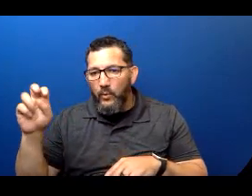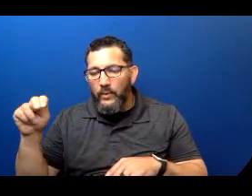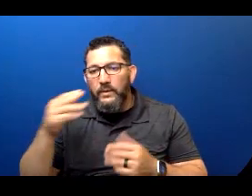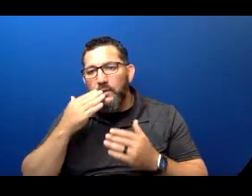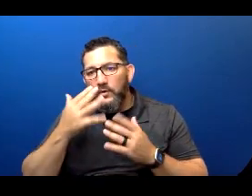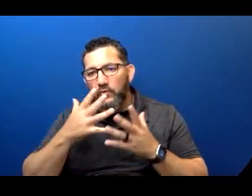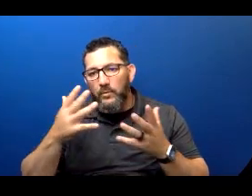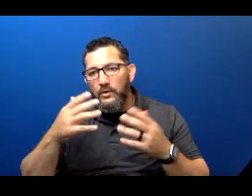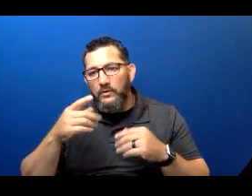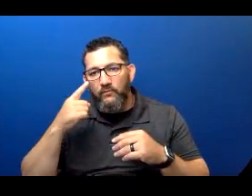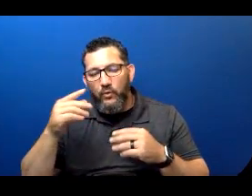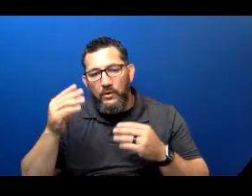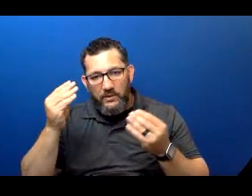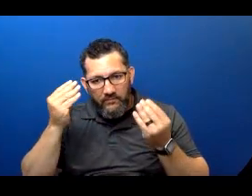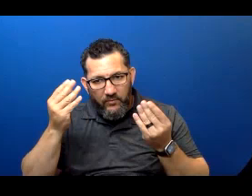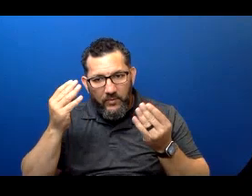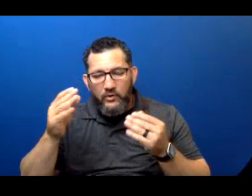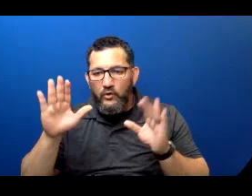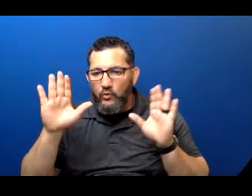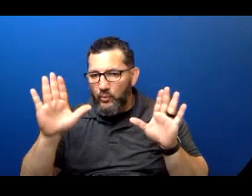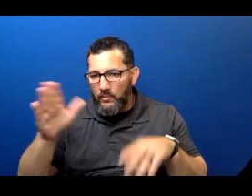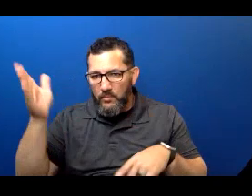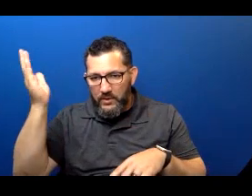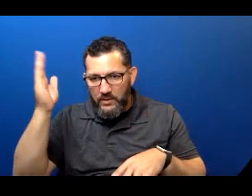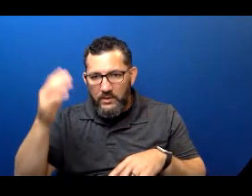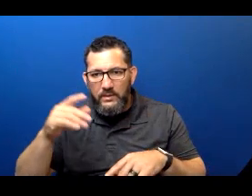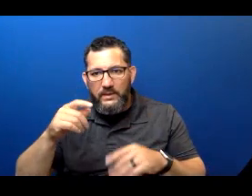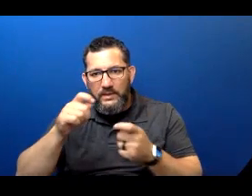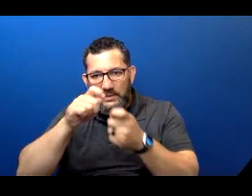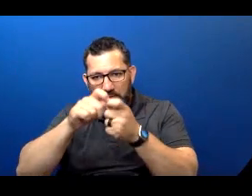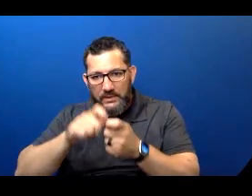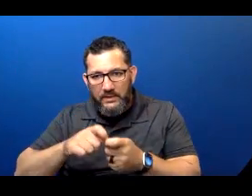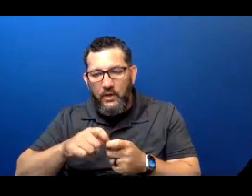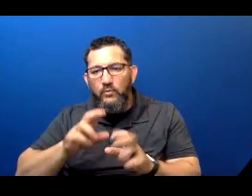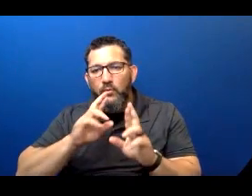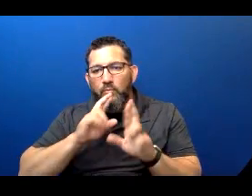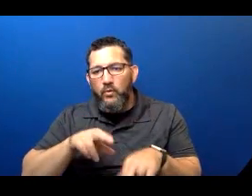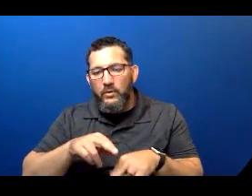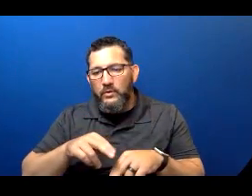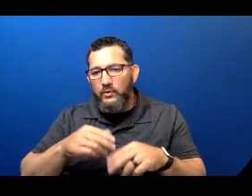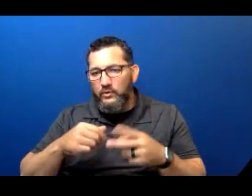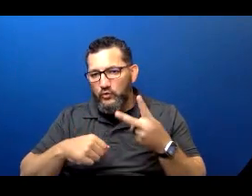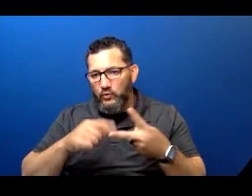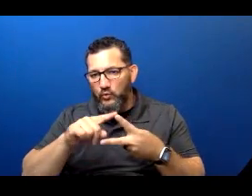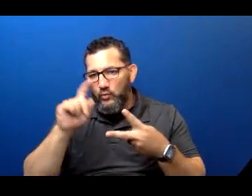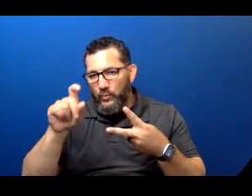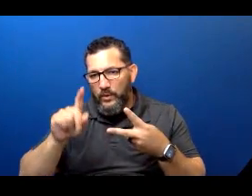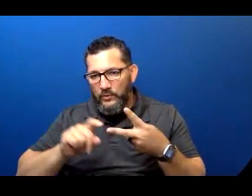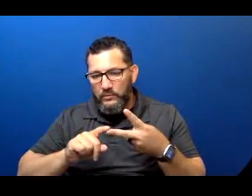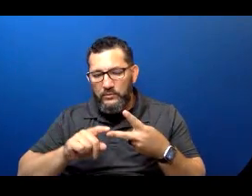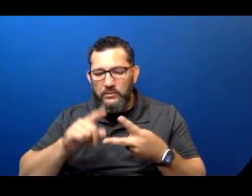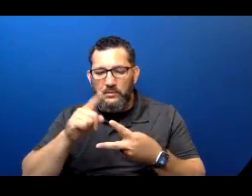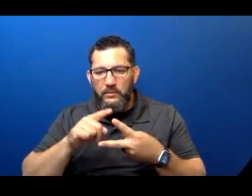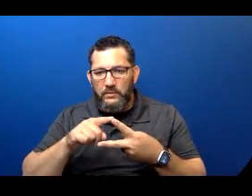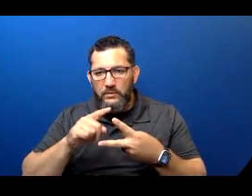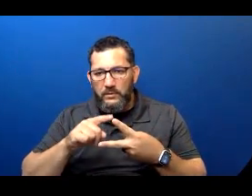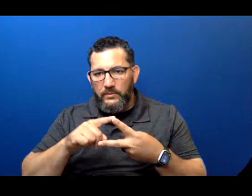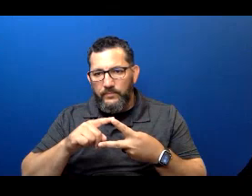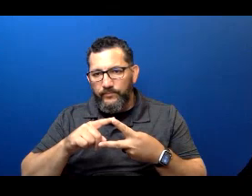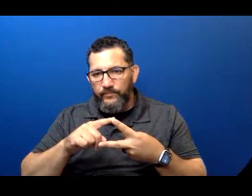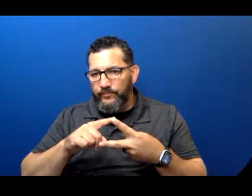for that. It was a really great presentation and detailed report. I have two questions as well. One